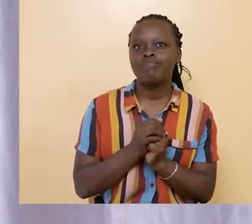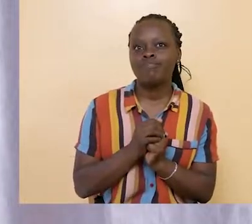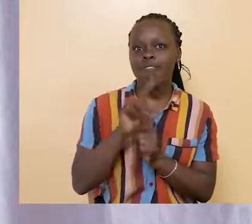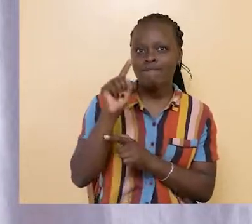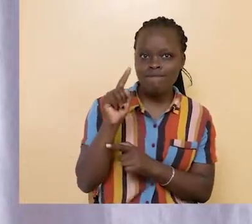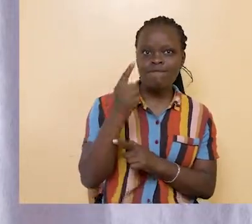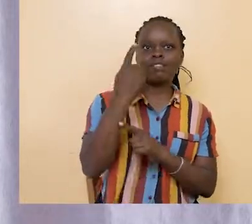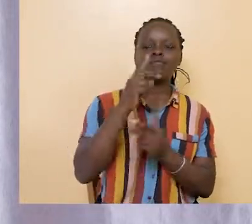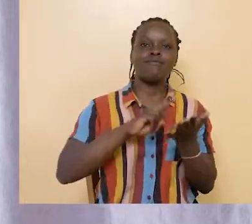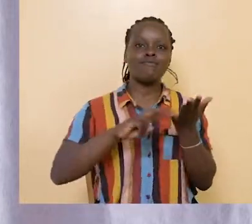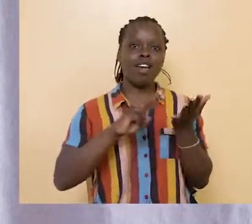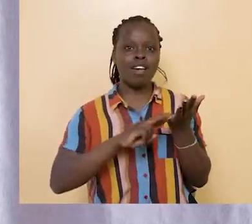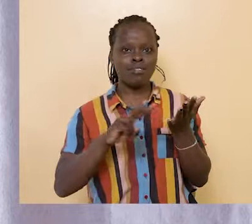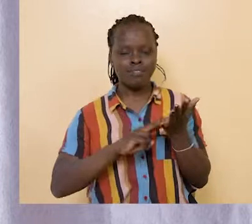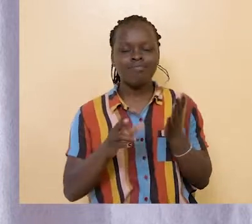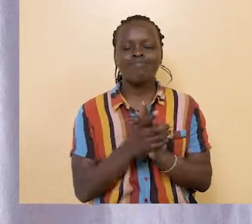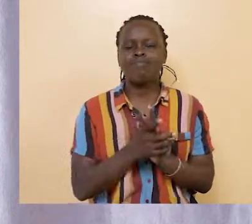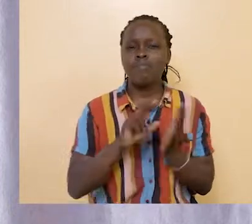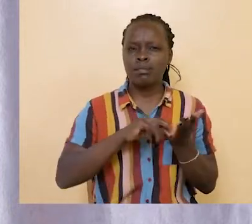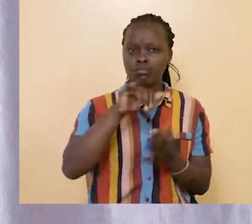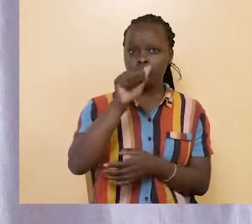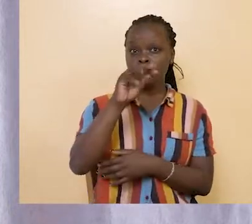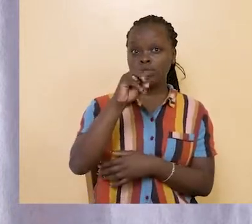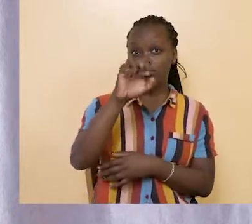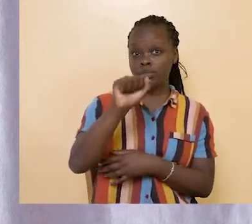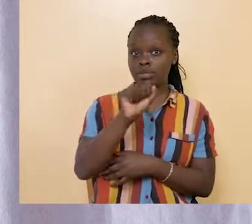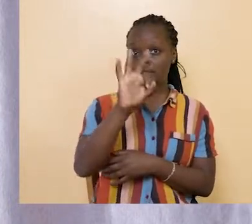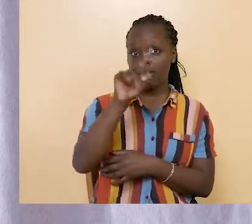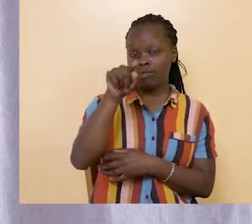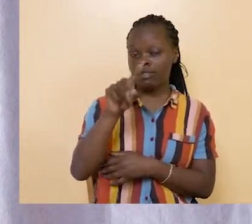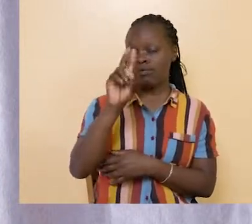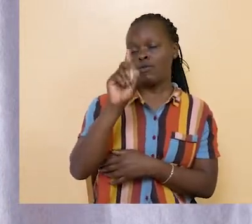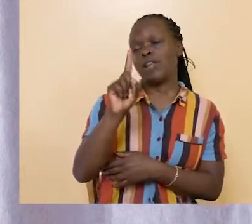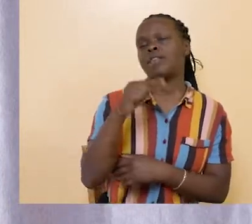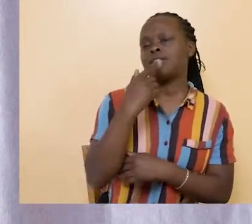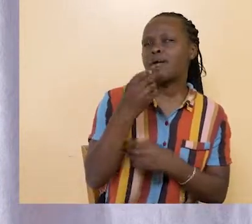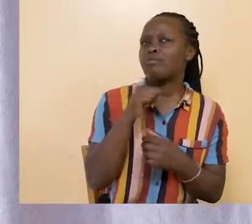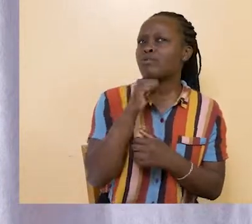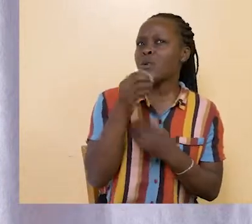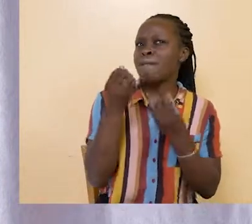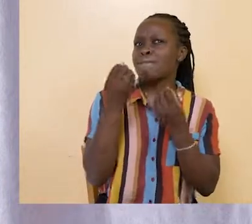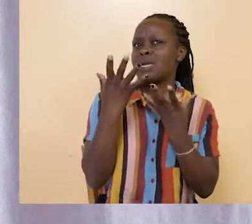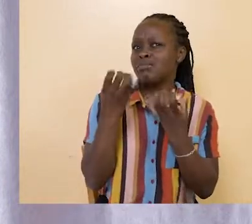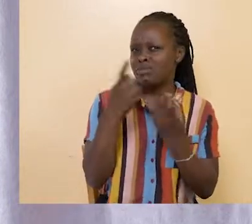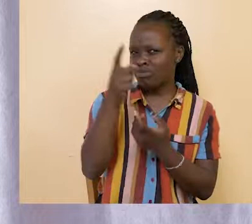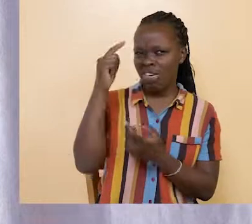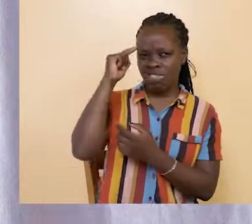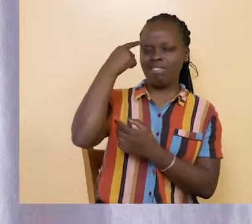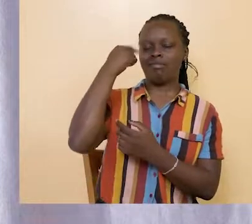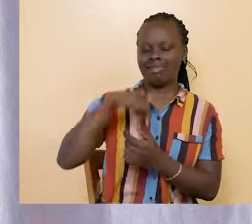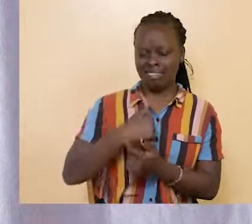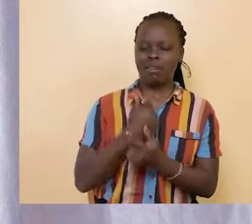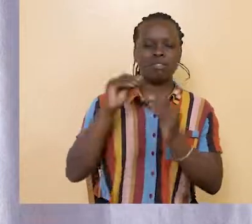the first verse of James chapter 3 says that not many of you should presume to be teachers, my